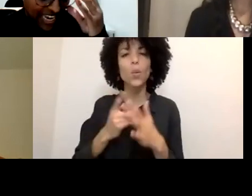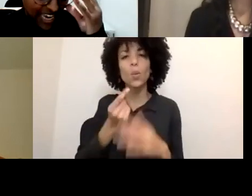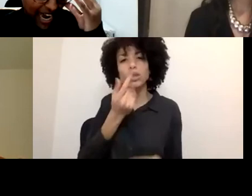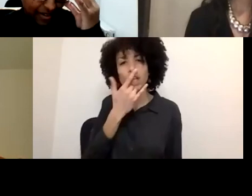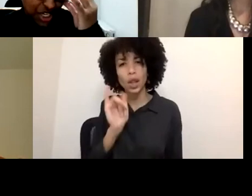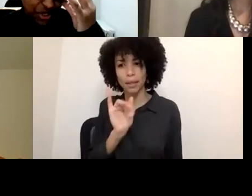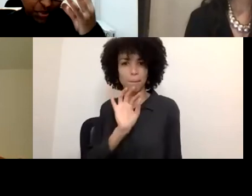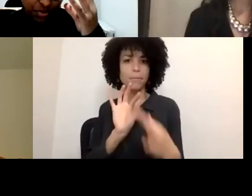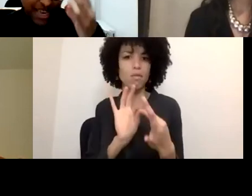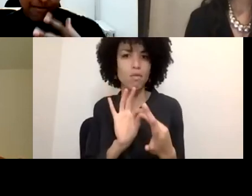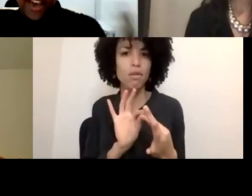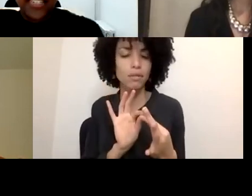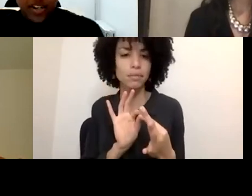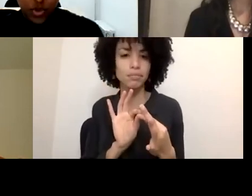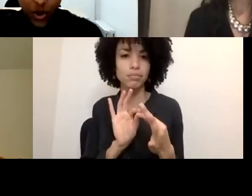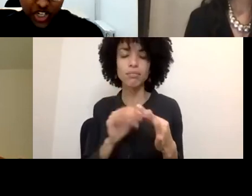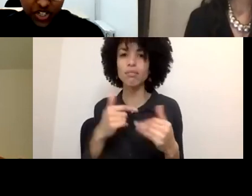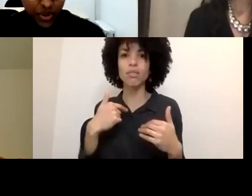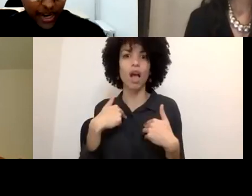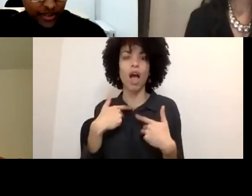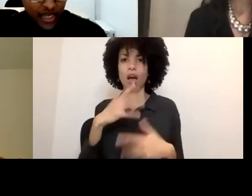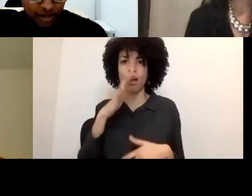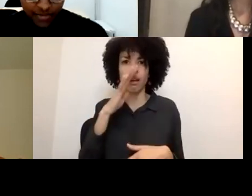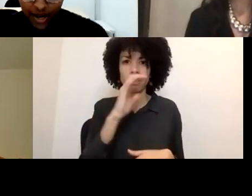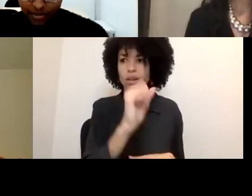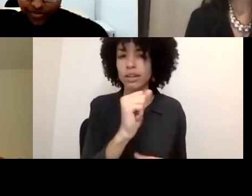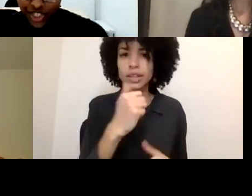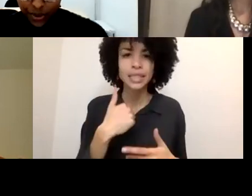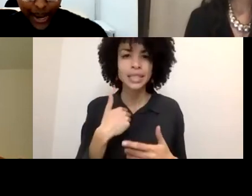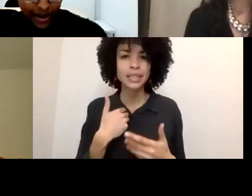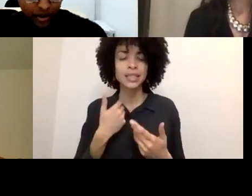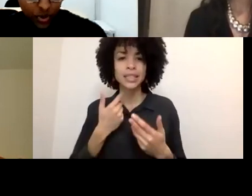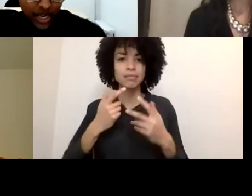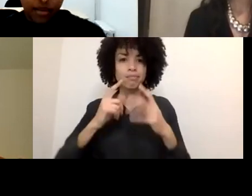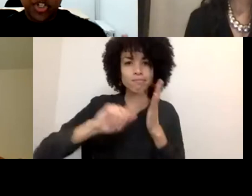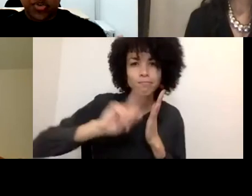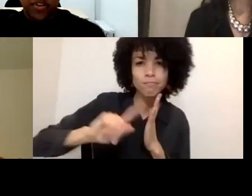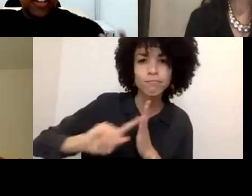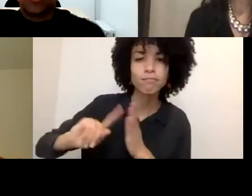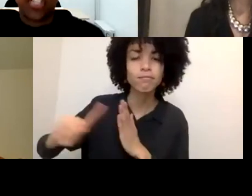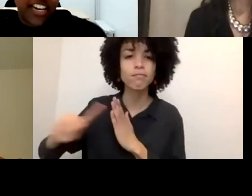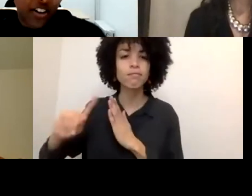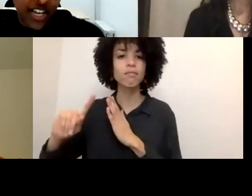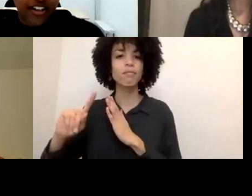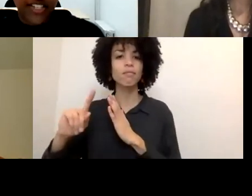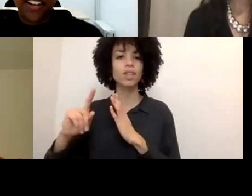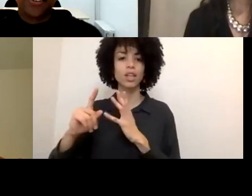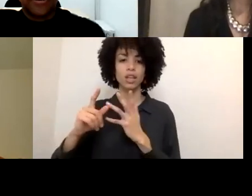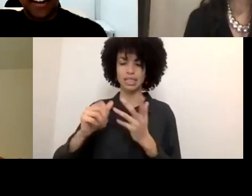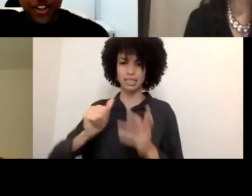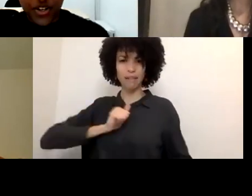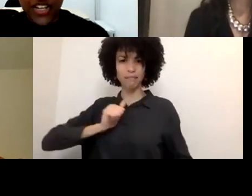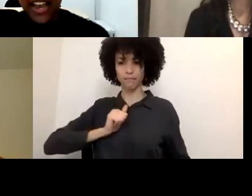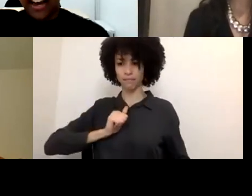that I, became fascinated with questions around how we come to sort of understand ourselves,